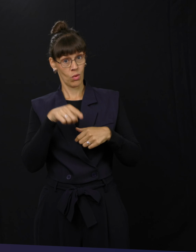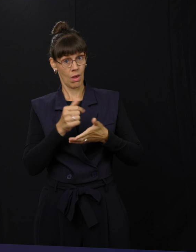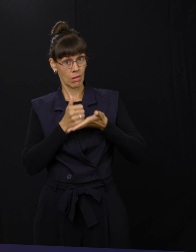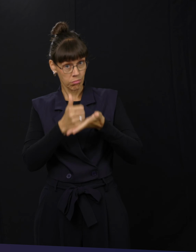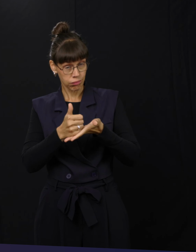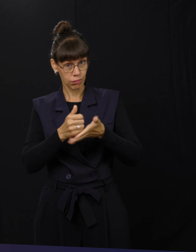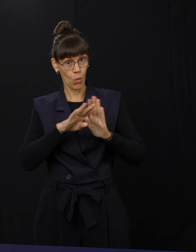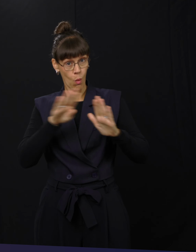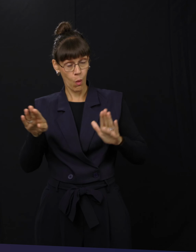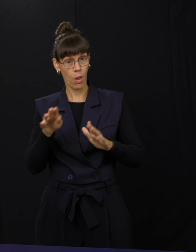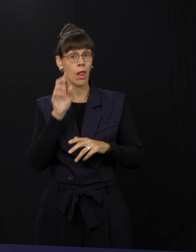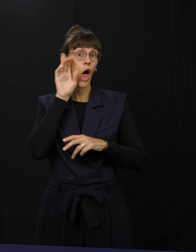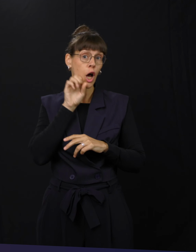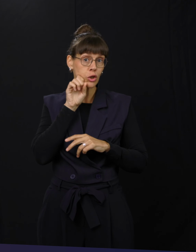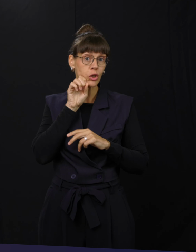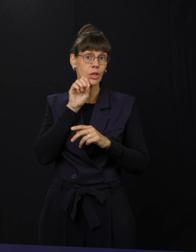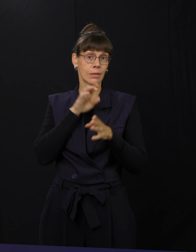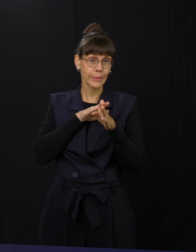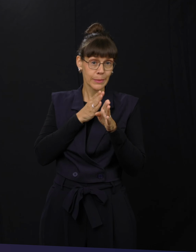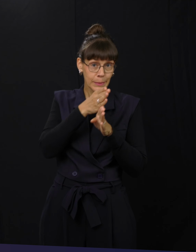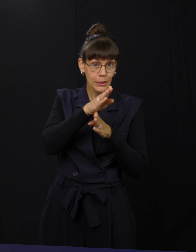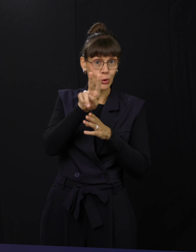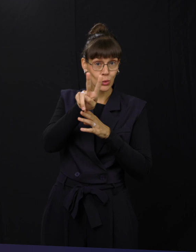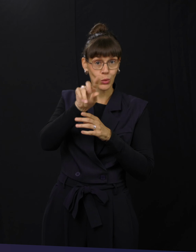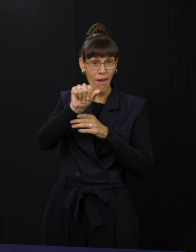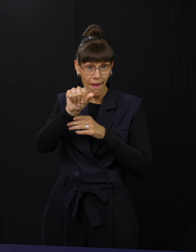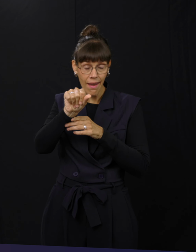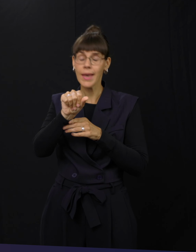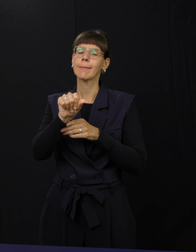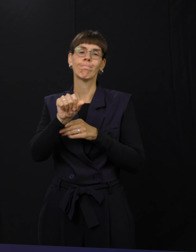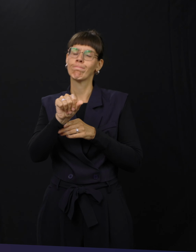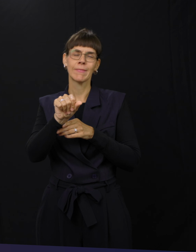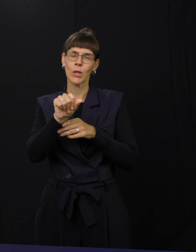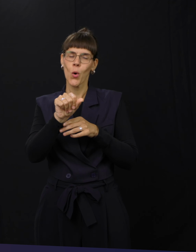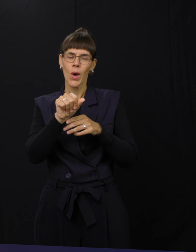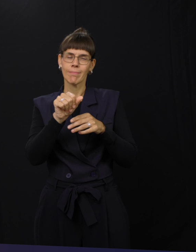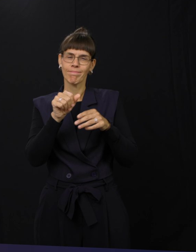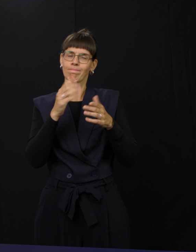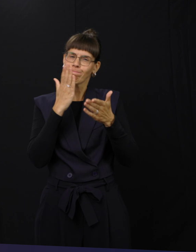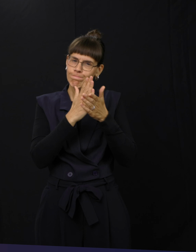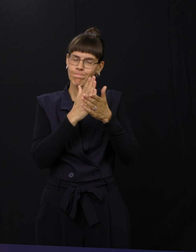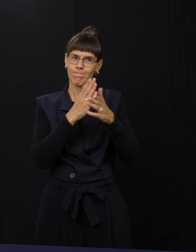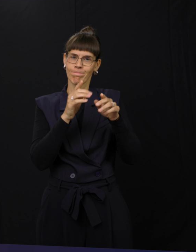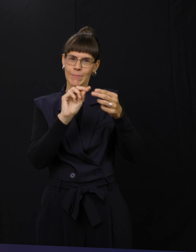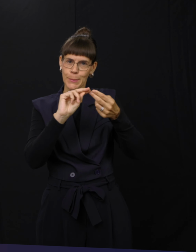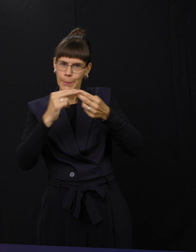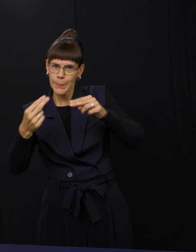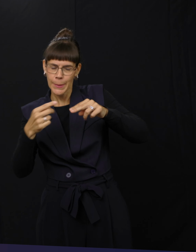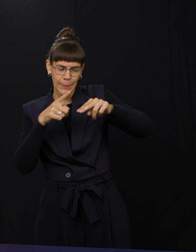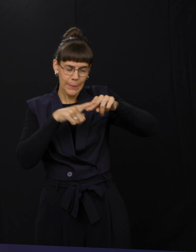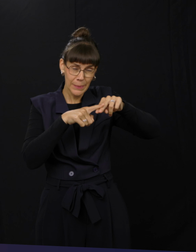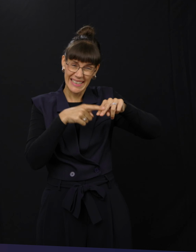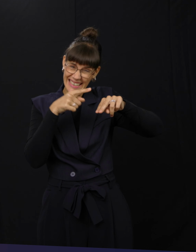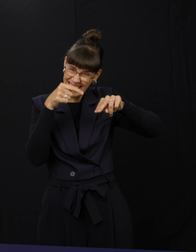Usher type 2A? No, it's just as mentioned, it is a region-specific treatment for individuals